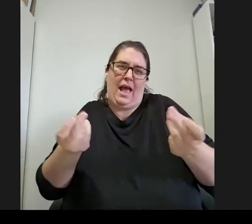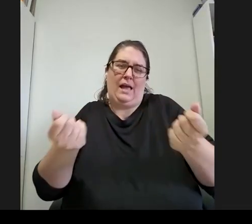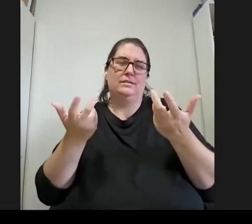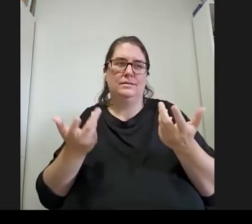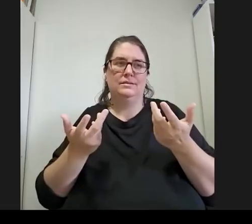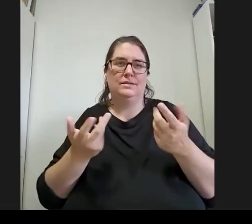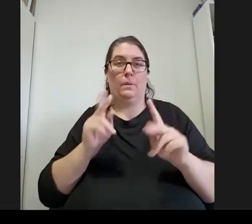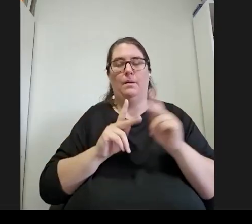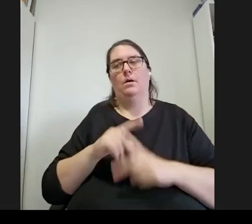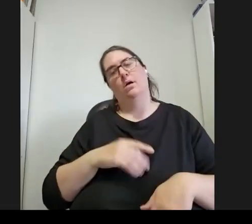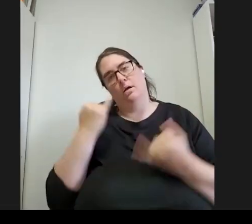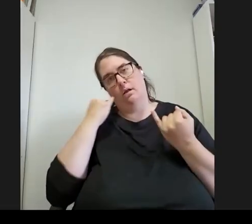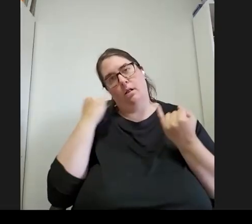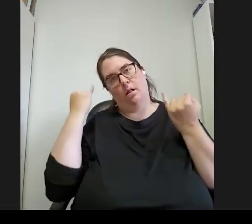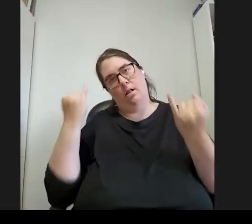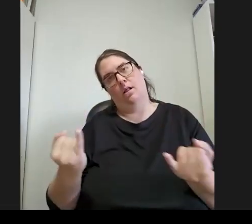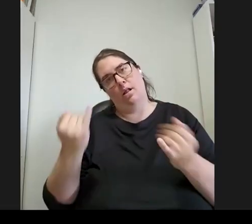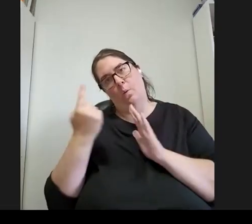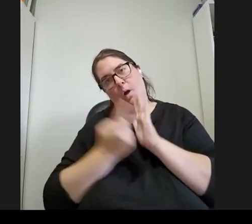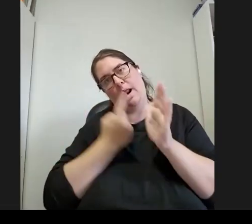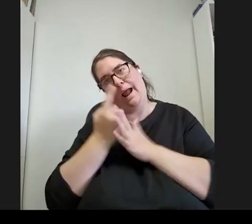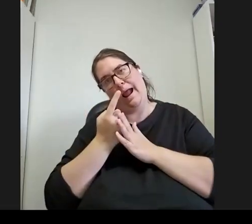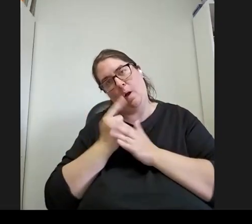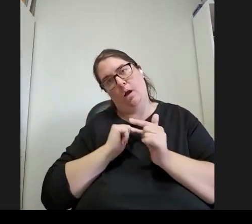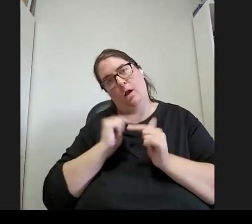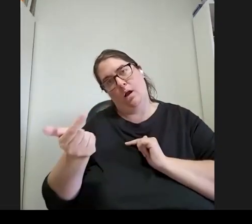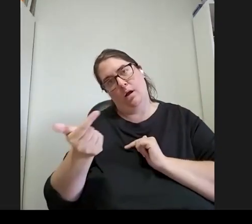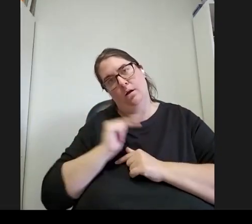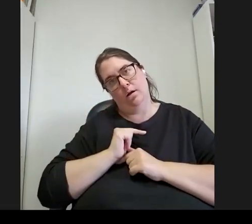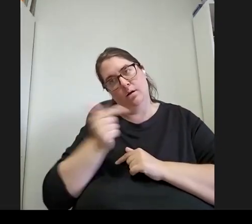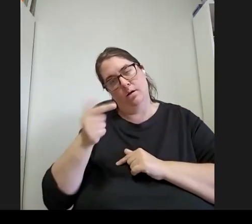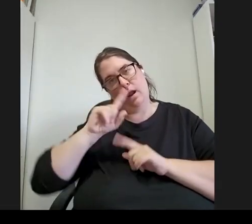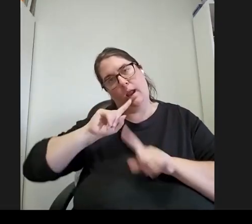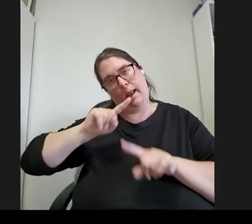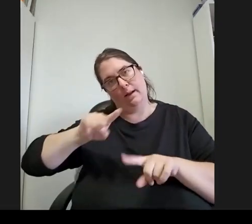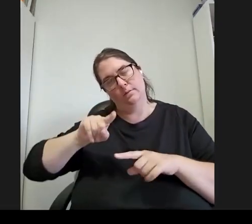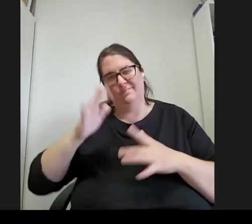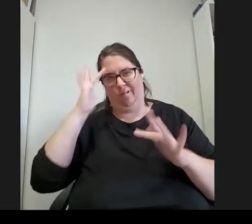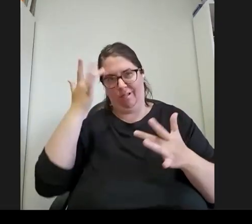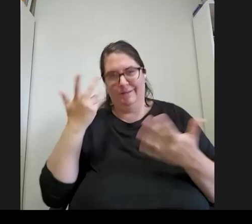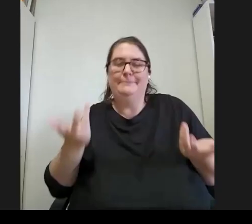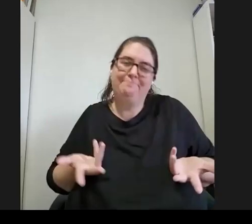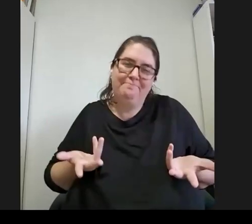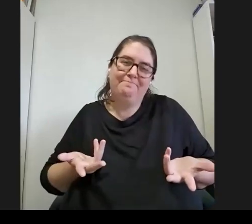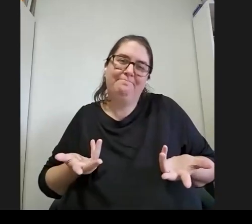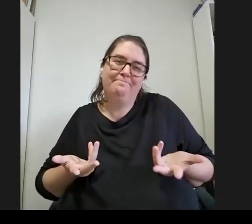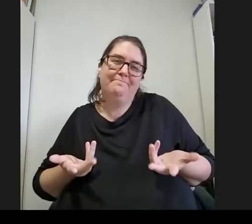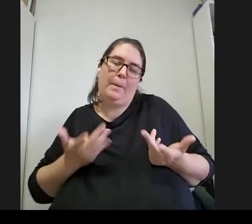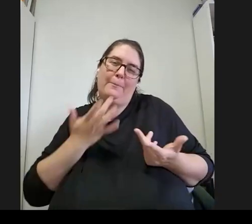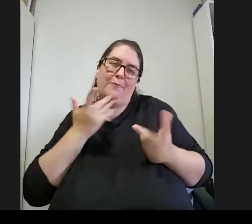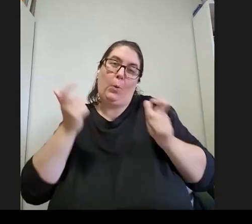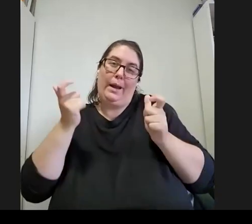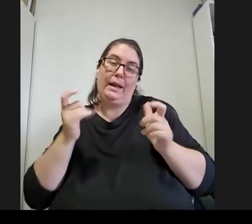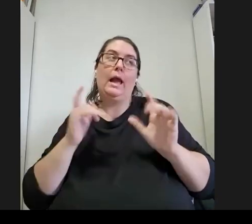to go through an extensive conversation like that. They want something quick. And and we